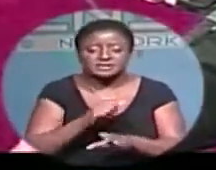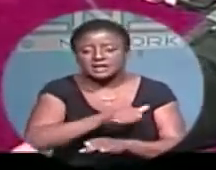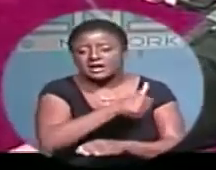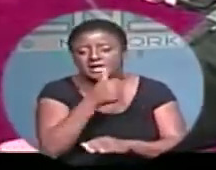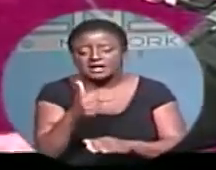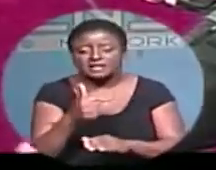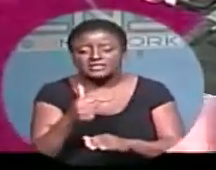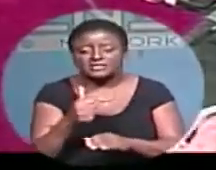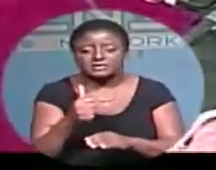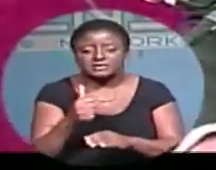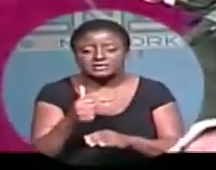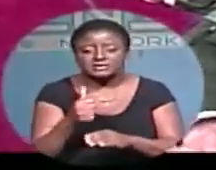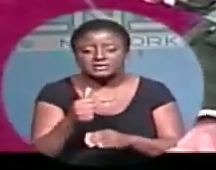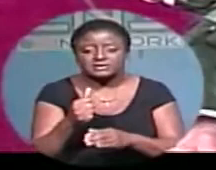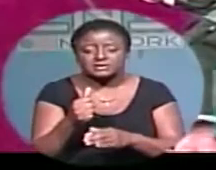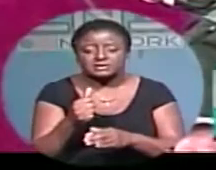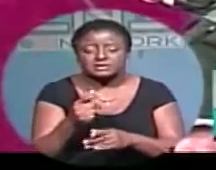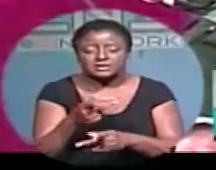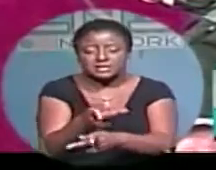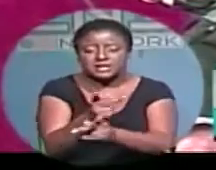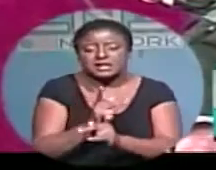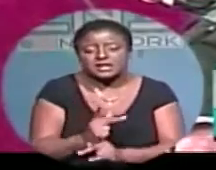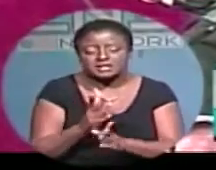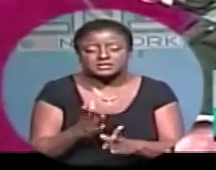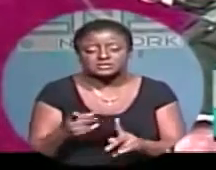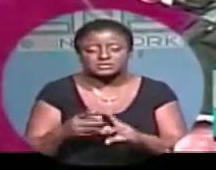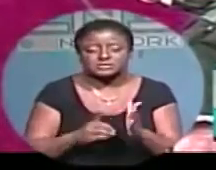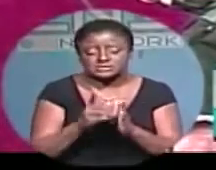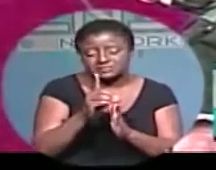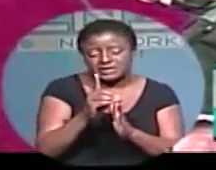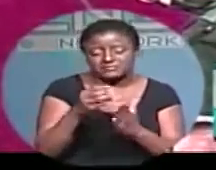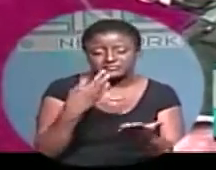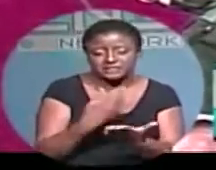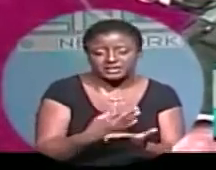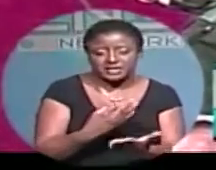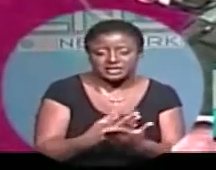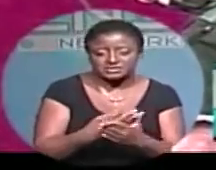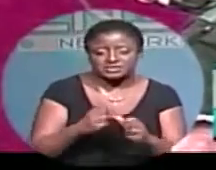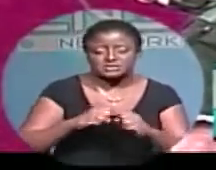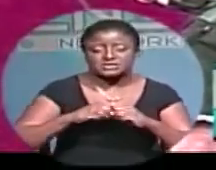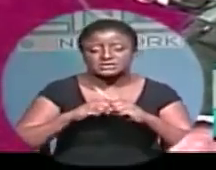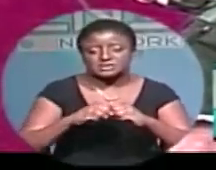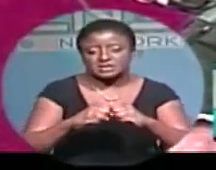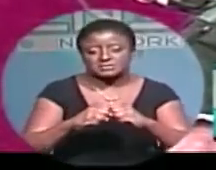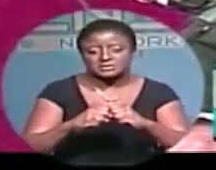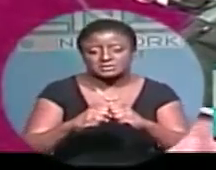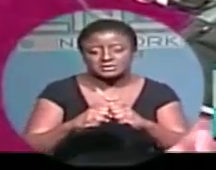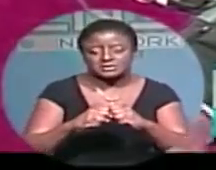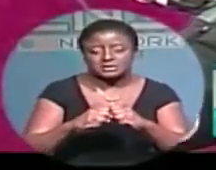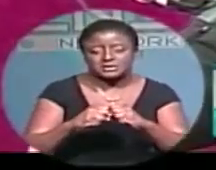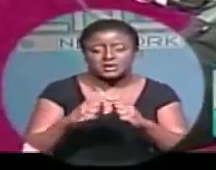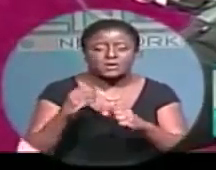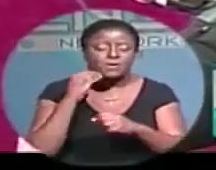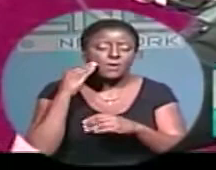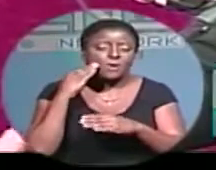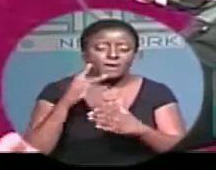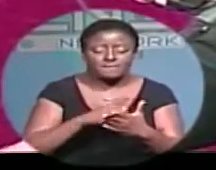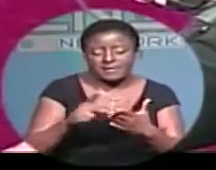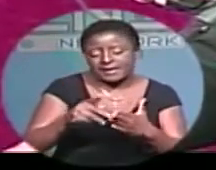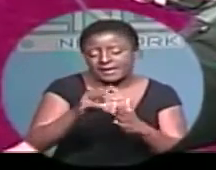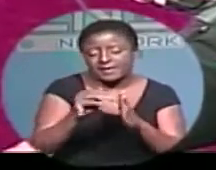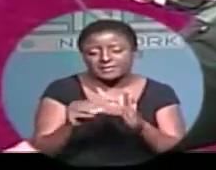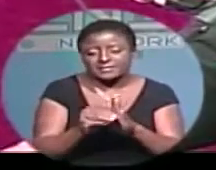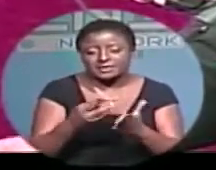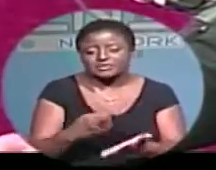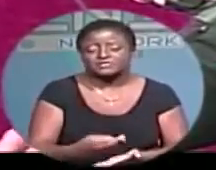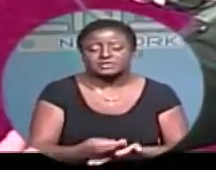institutional lenders to develop a financially sustainable mortgage relief program aimed at